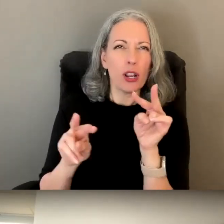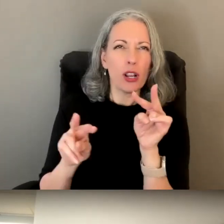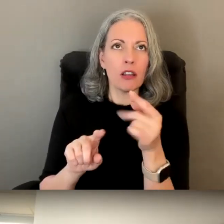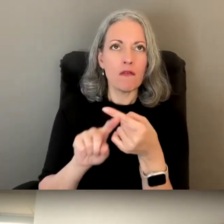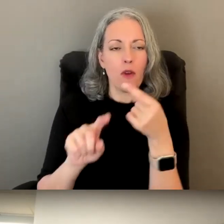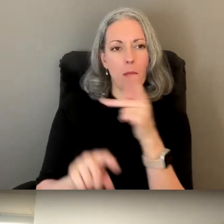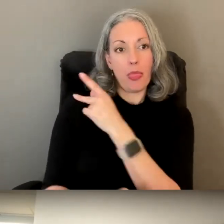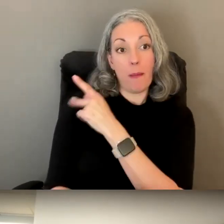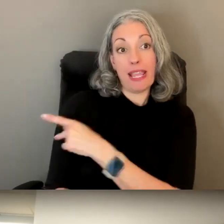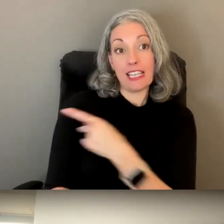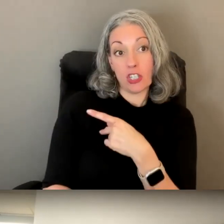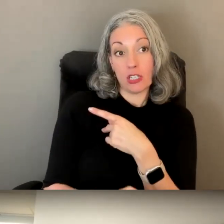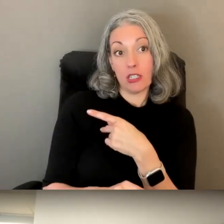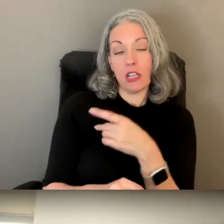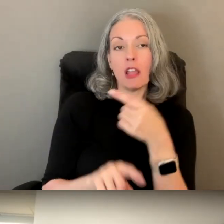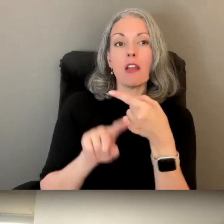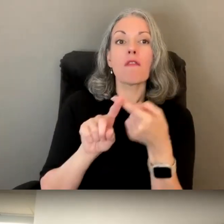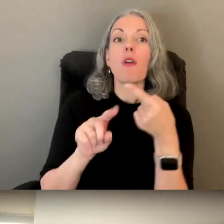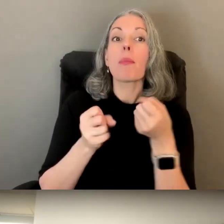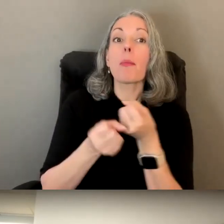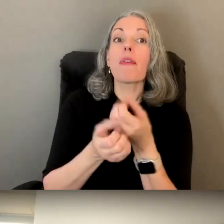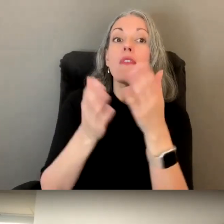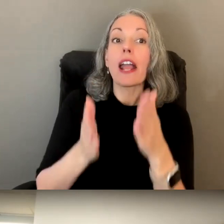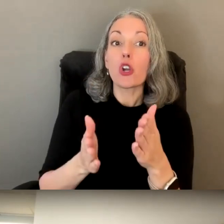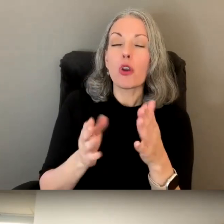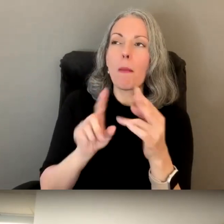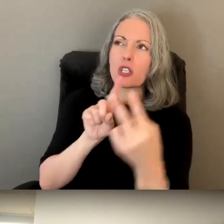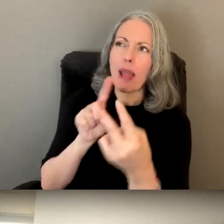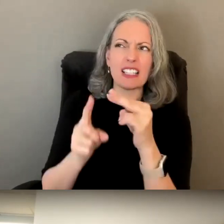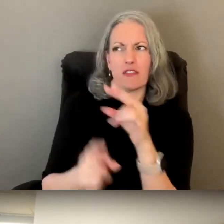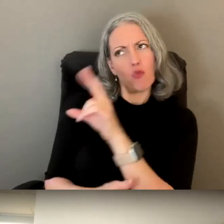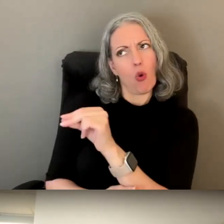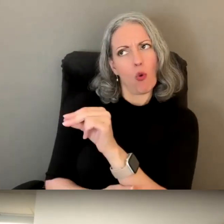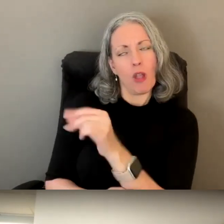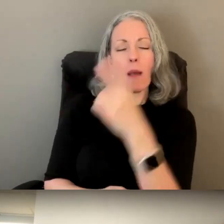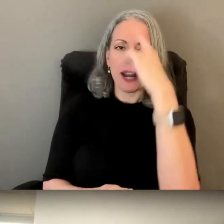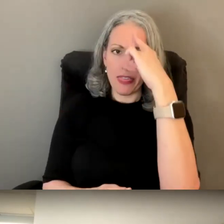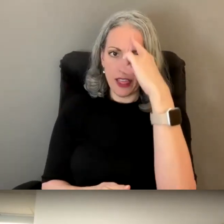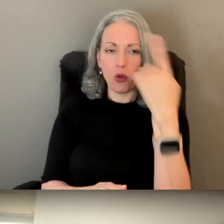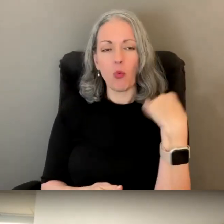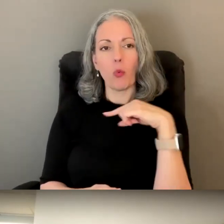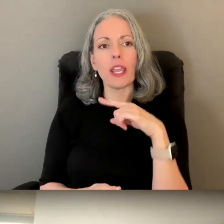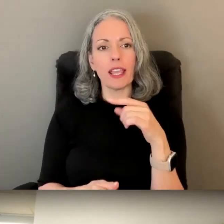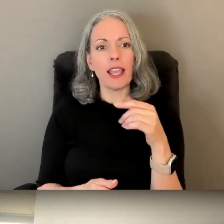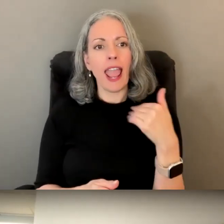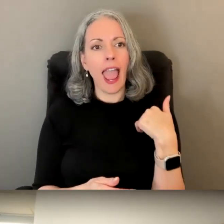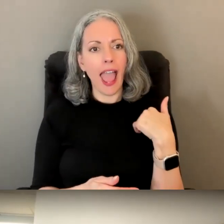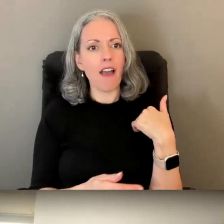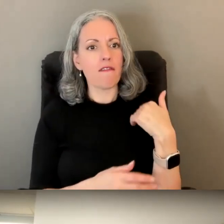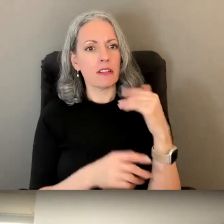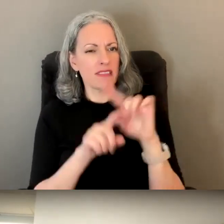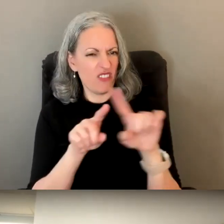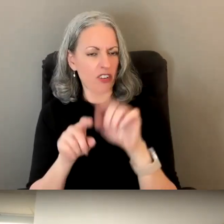patient, from their provider perspective, no, but I would say we are hosting a virtual research symposium.